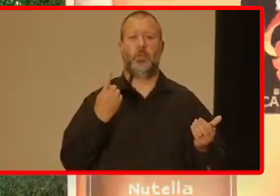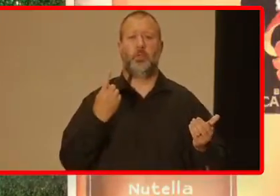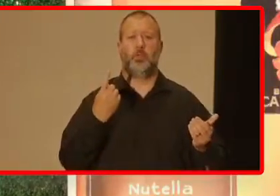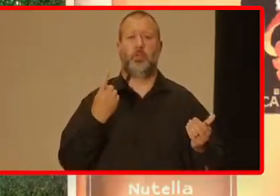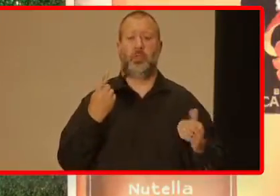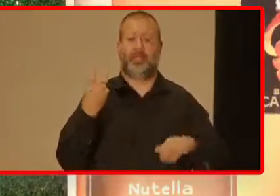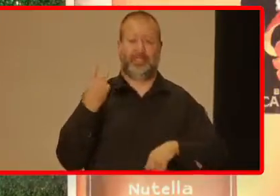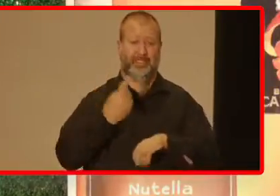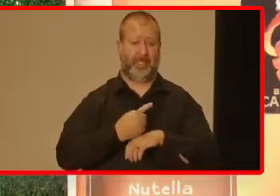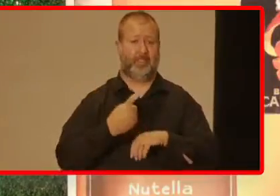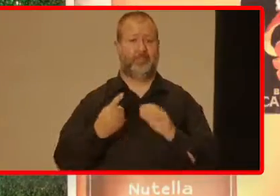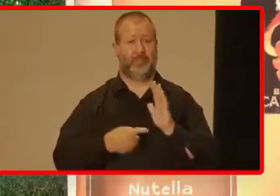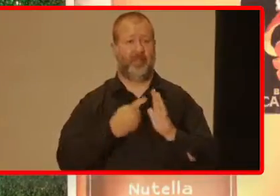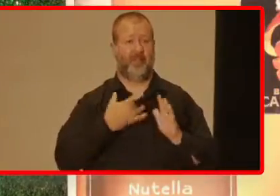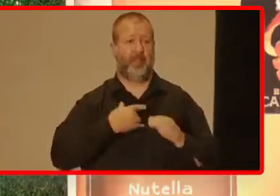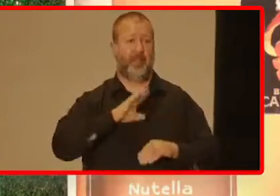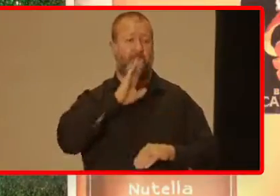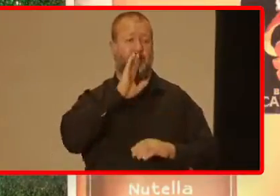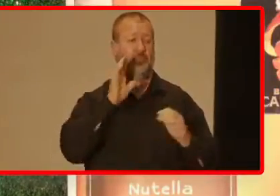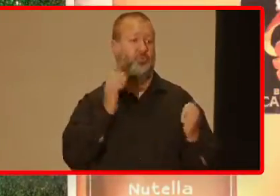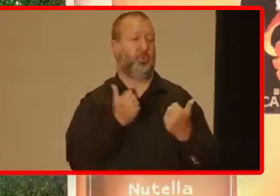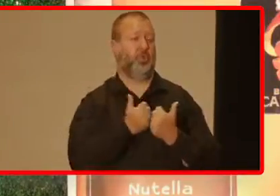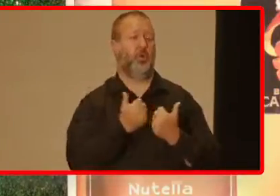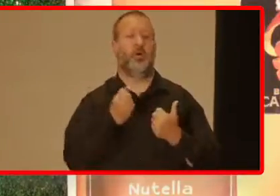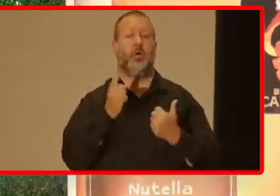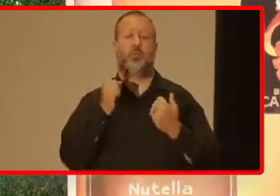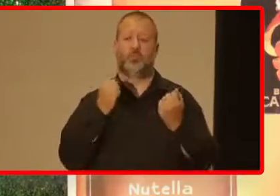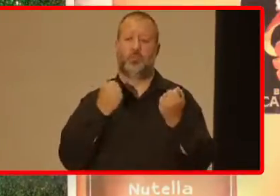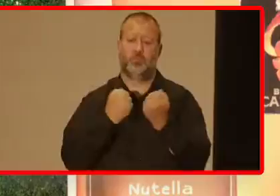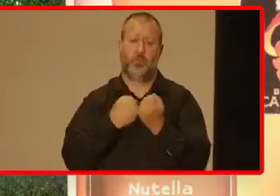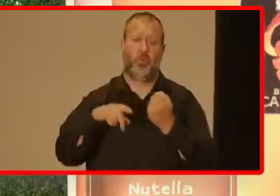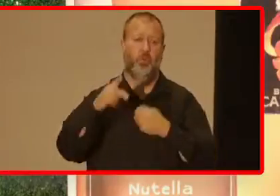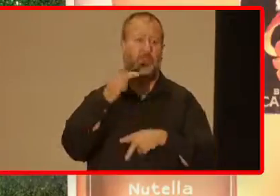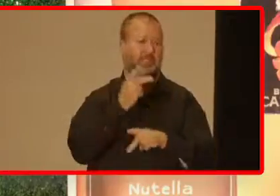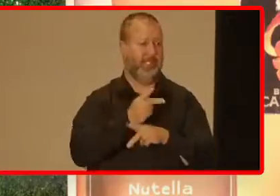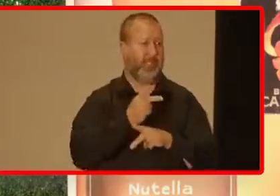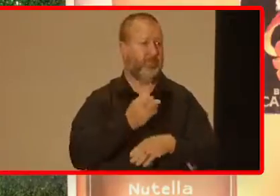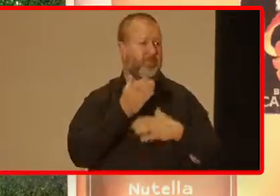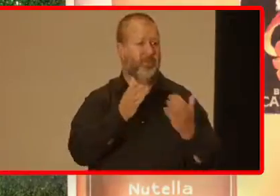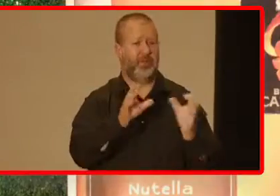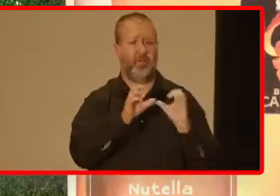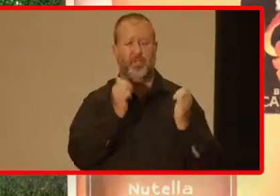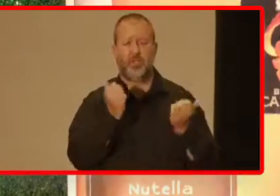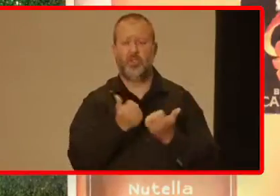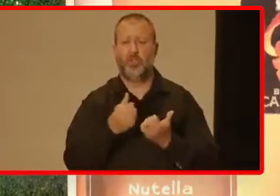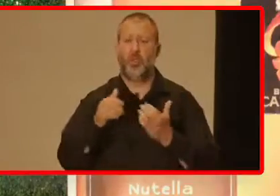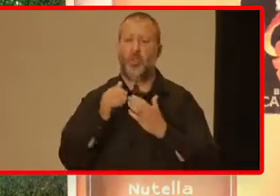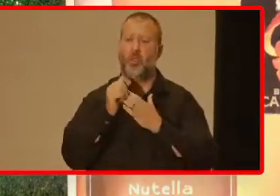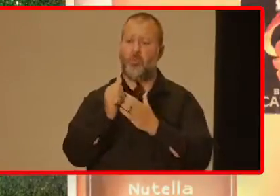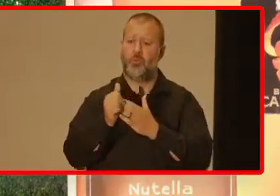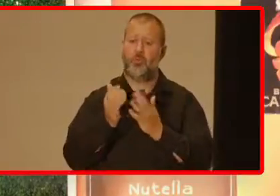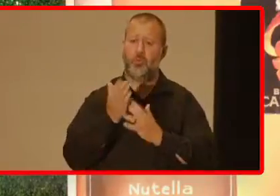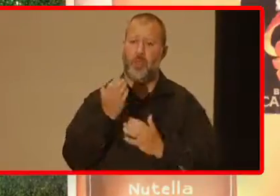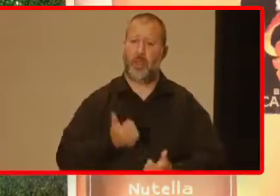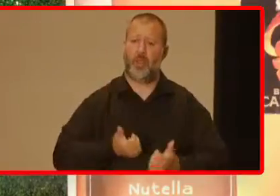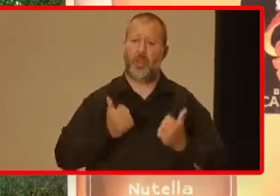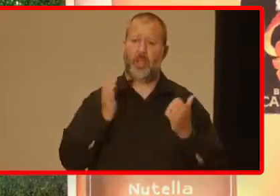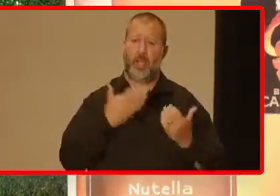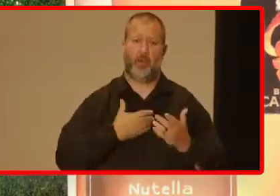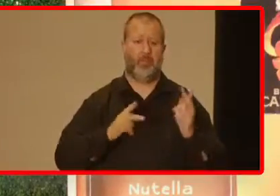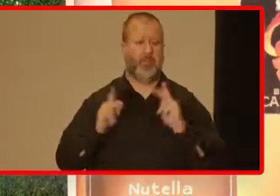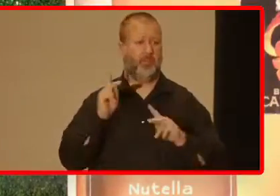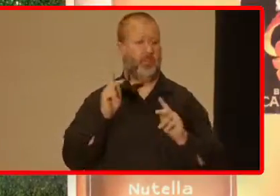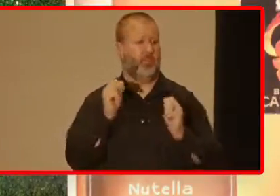Although the days can sometimes prove challenging, it is the support from the caregivers and provider agencies that guides the daily life of our loved ones